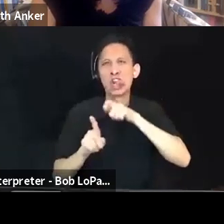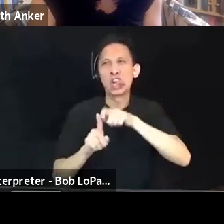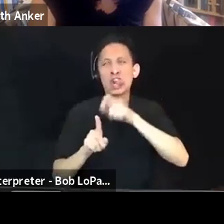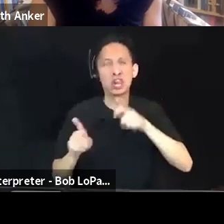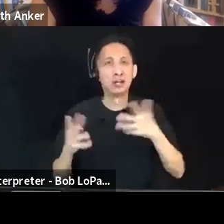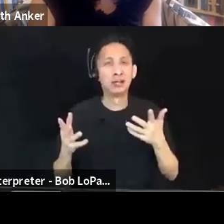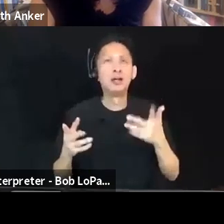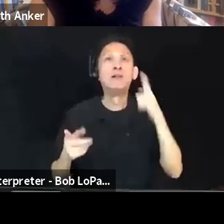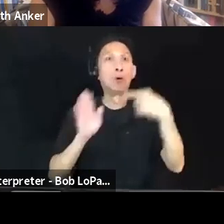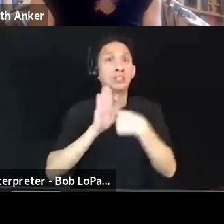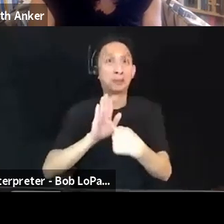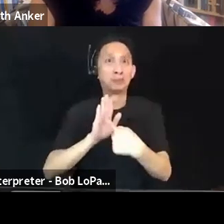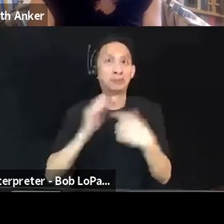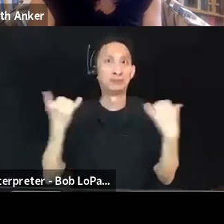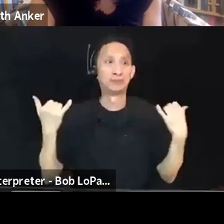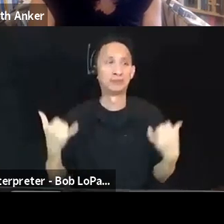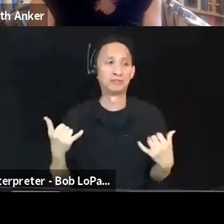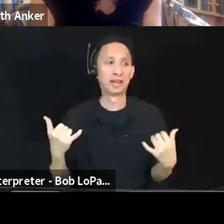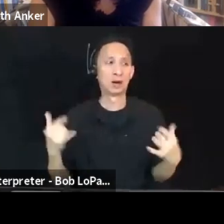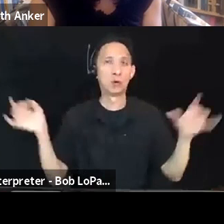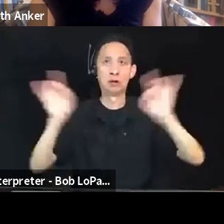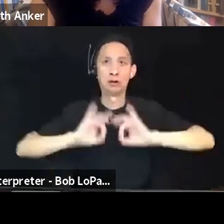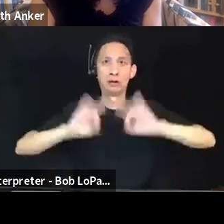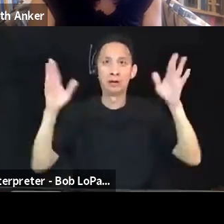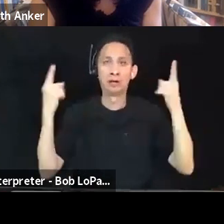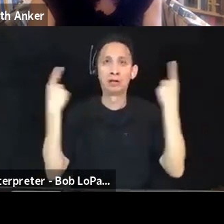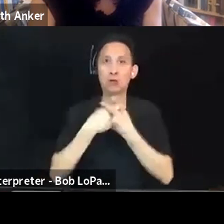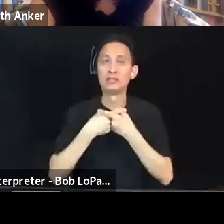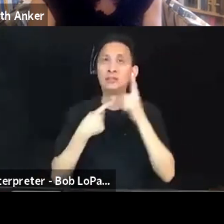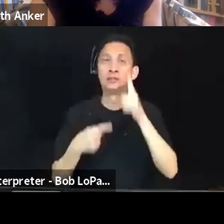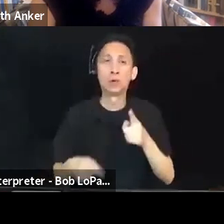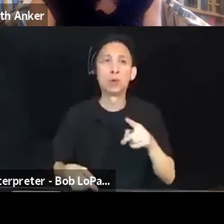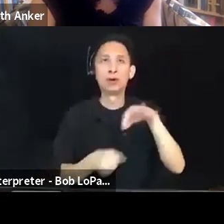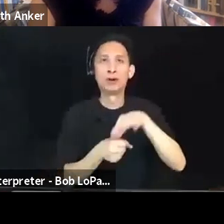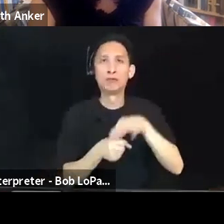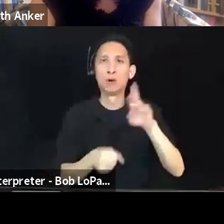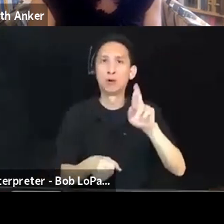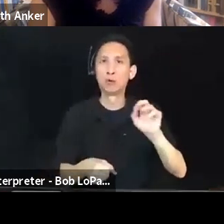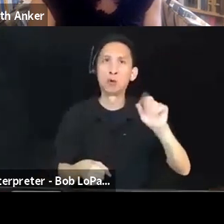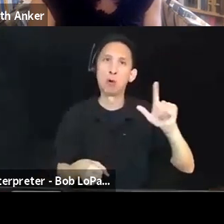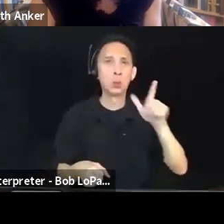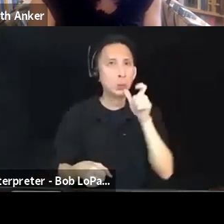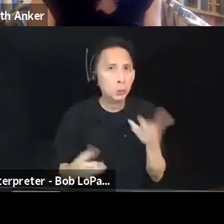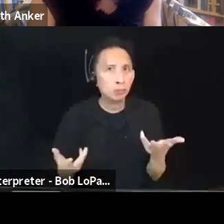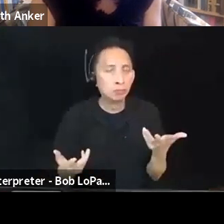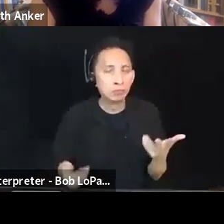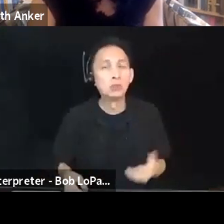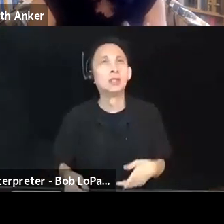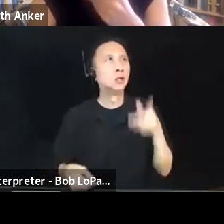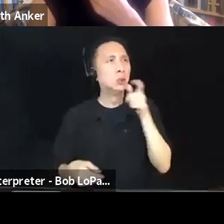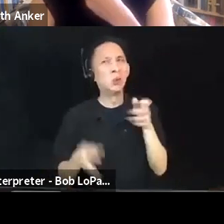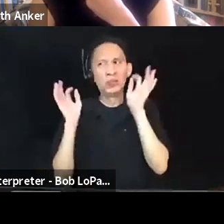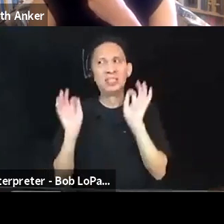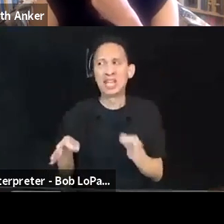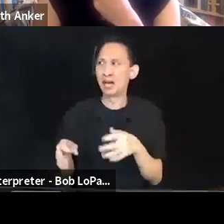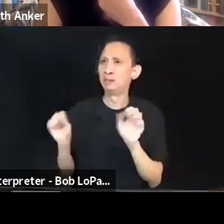of a whole crisis about voter rolls, right? Who's on the voter rolls, when people get to, who gets to vote